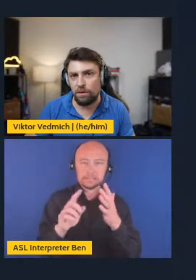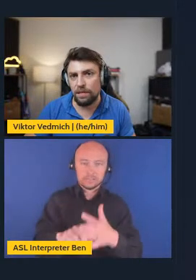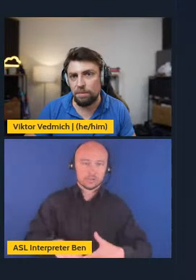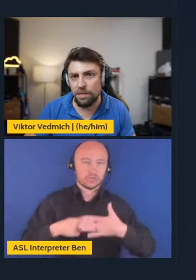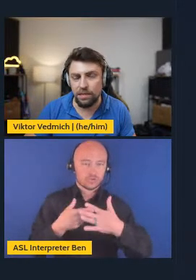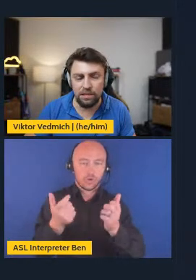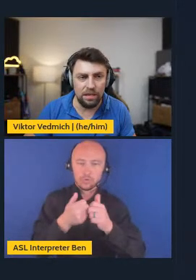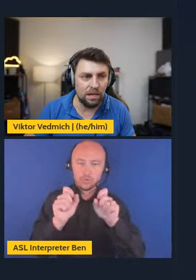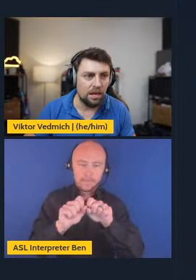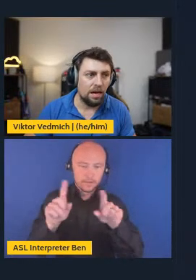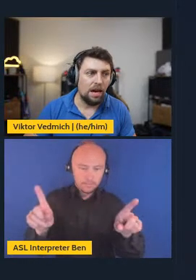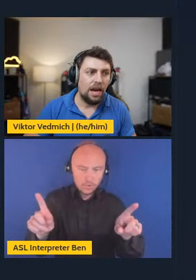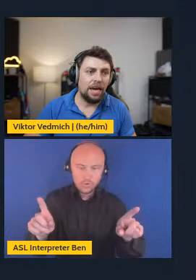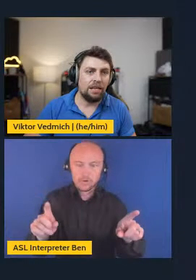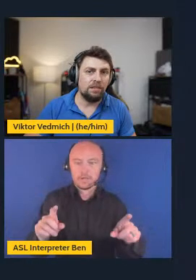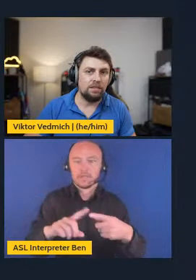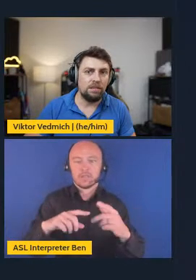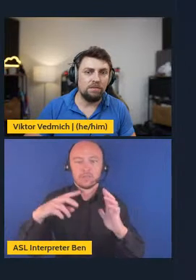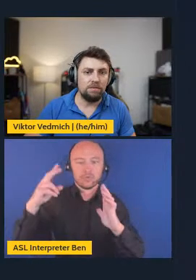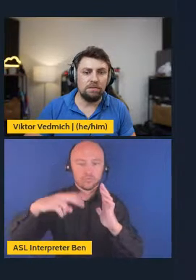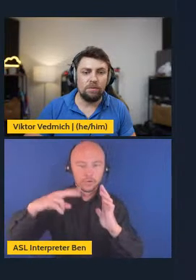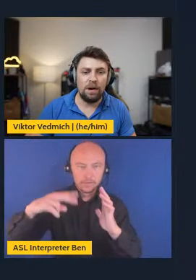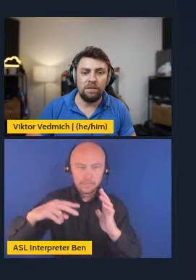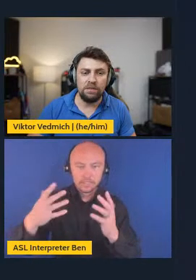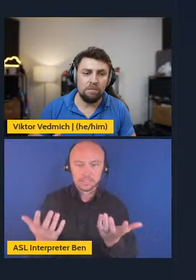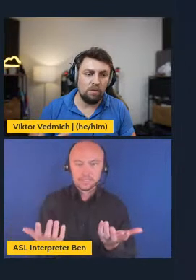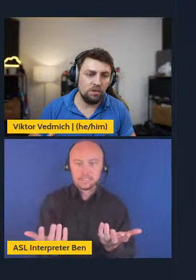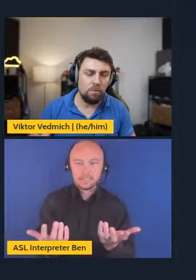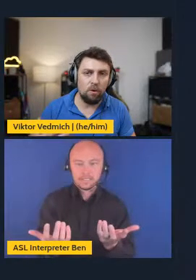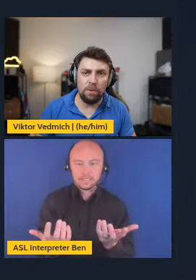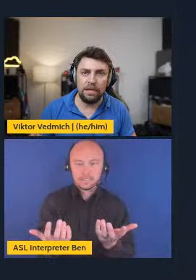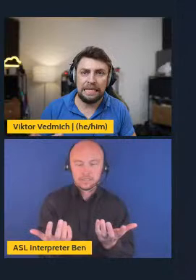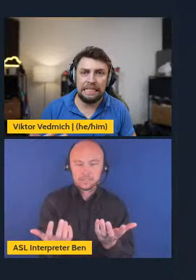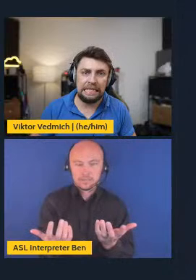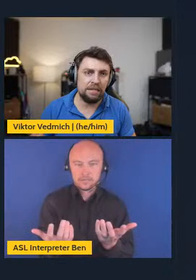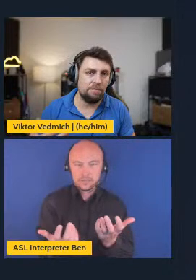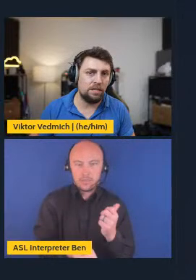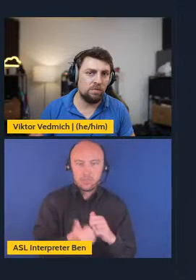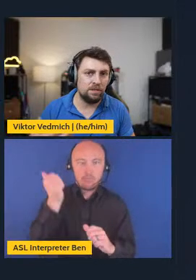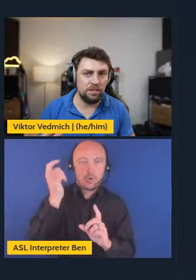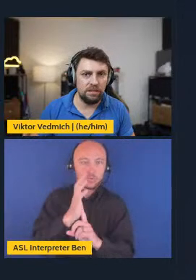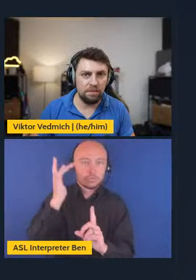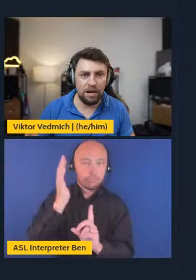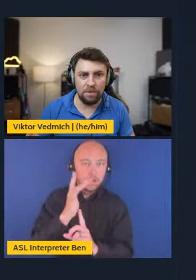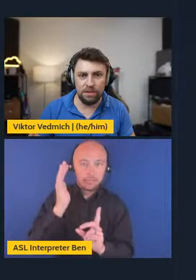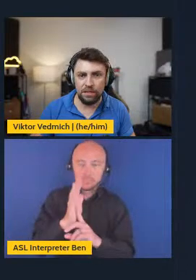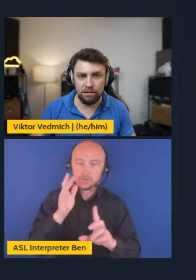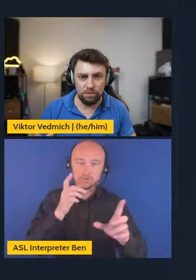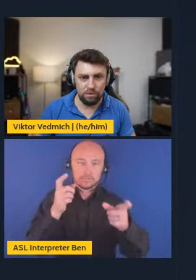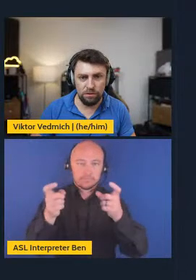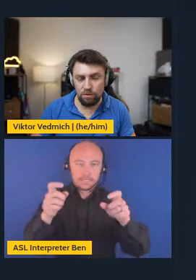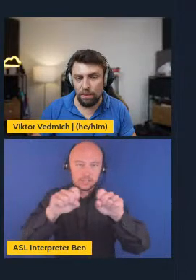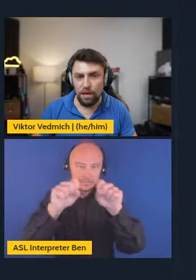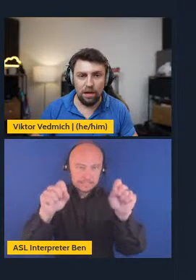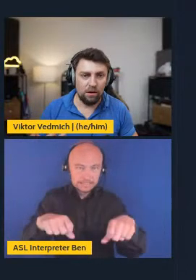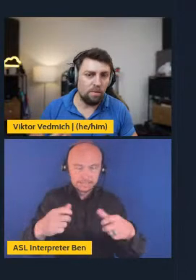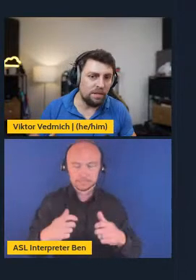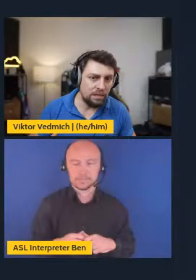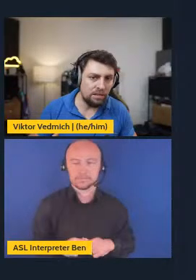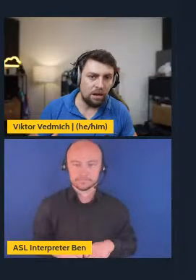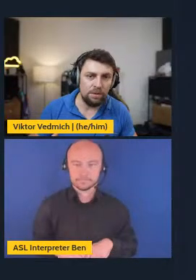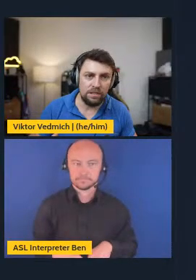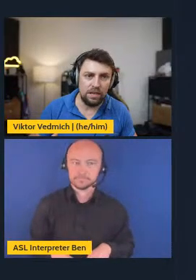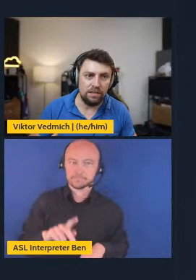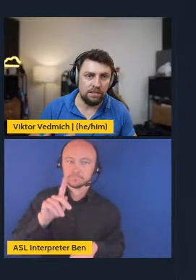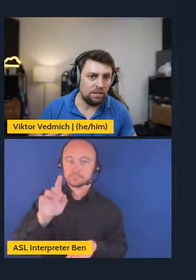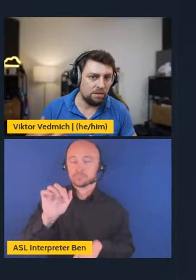deploy, reliability, and it's one of the most popular container management system currently in the world. So Kubernetes,